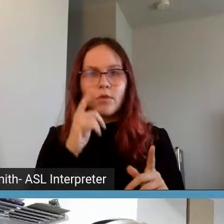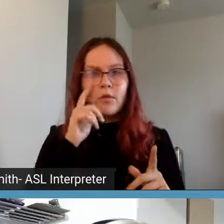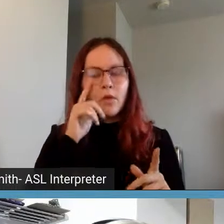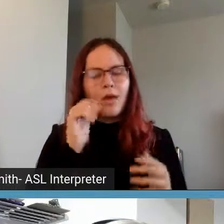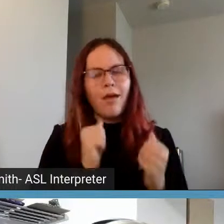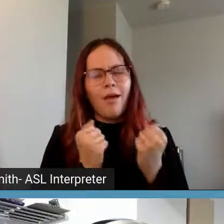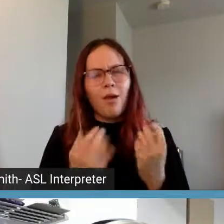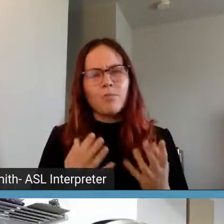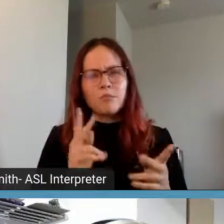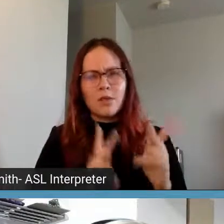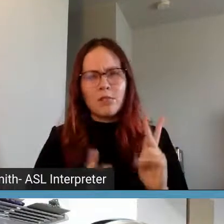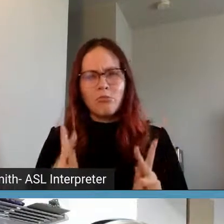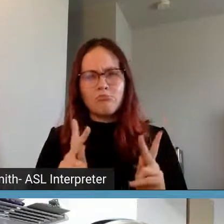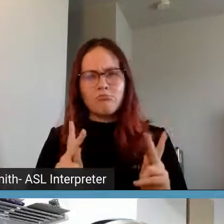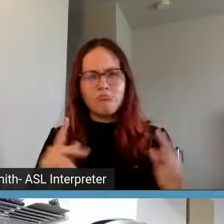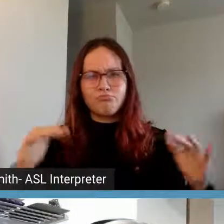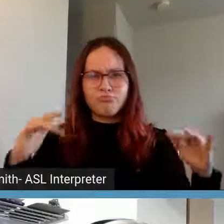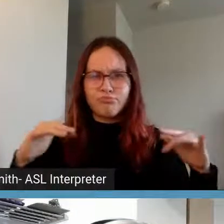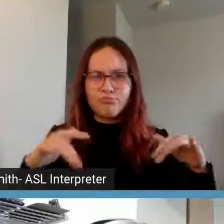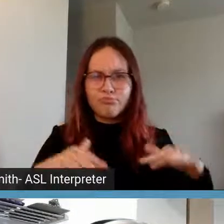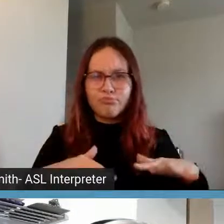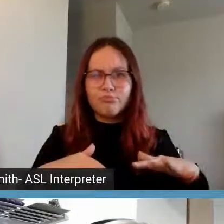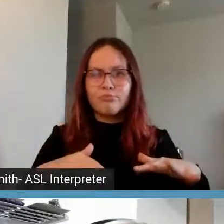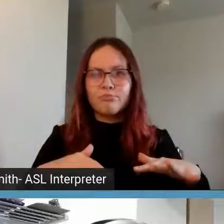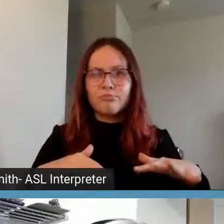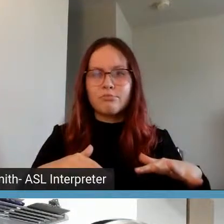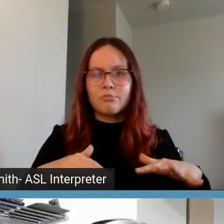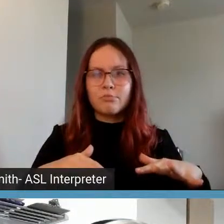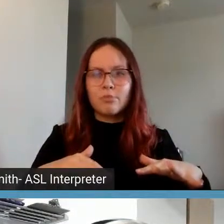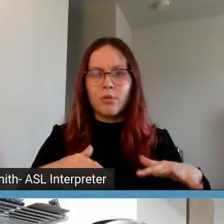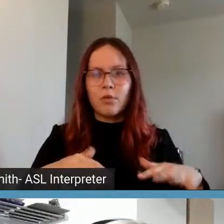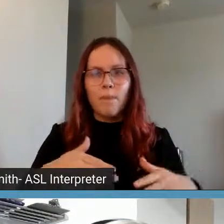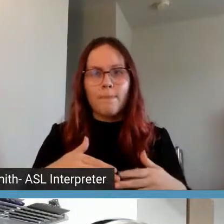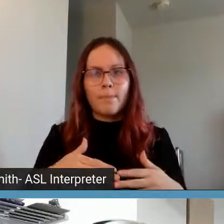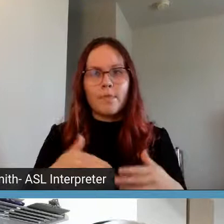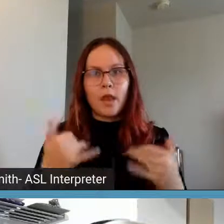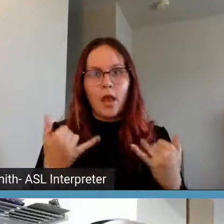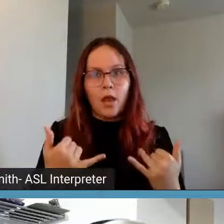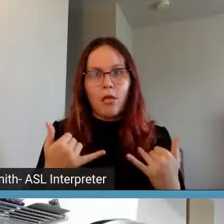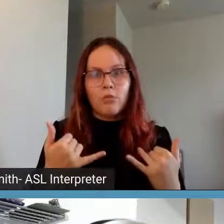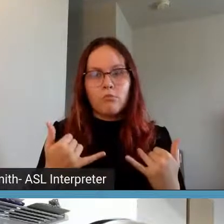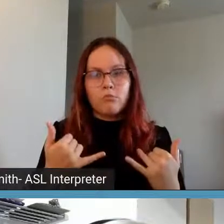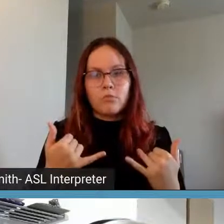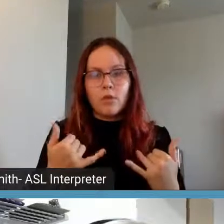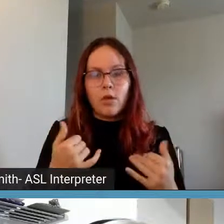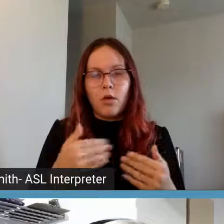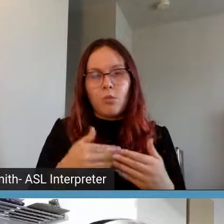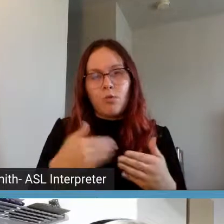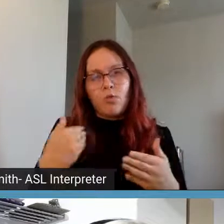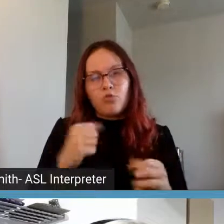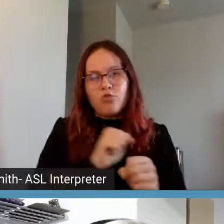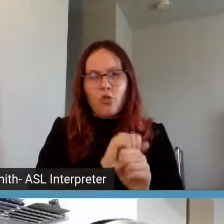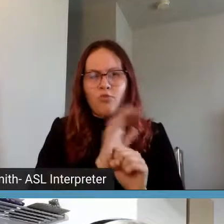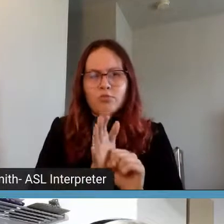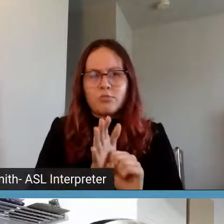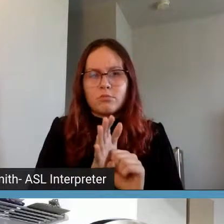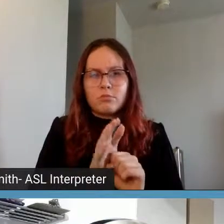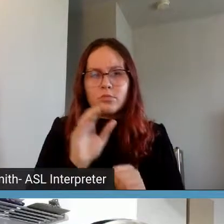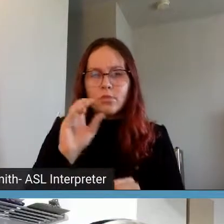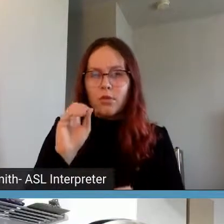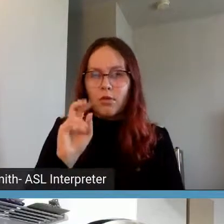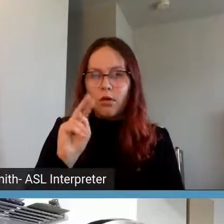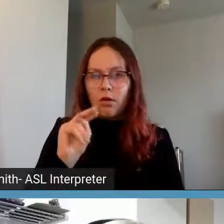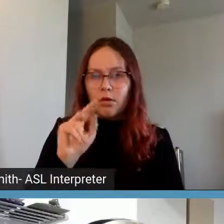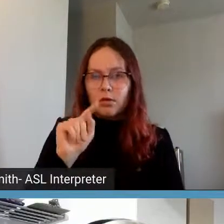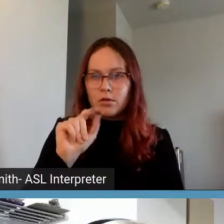these live streamed events versus say what you would have ordinarily gotten at an event on site? Is that an issue? Are you